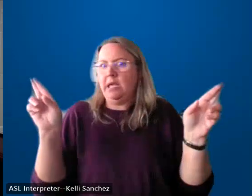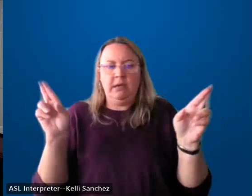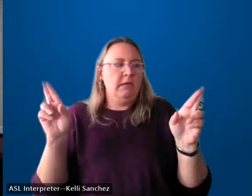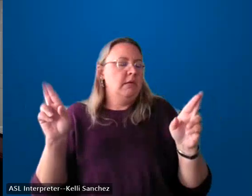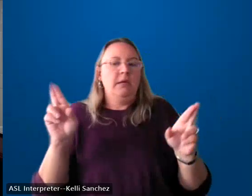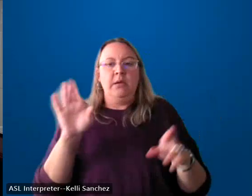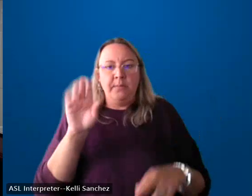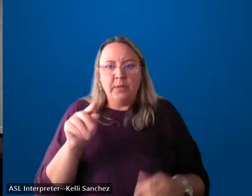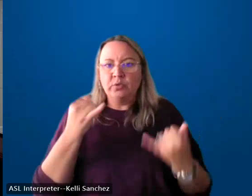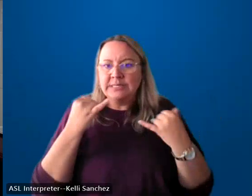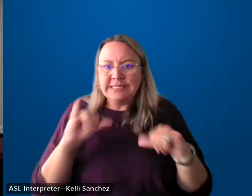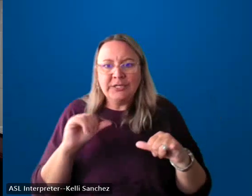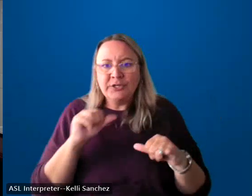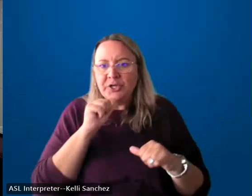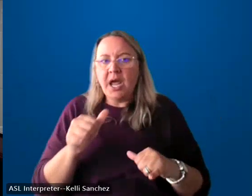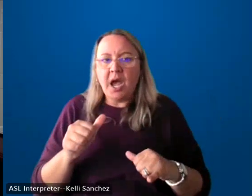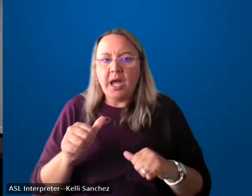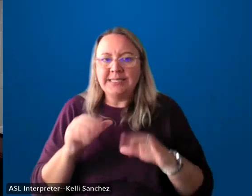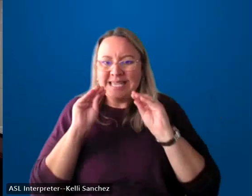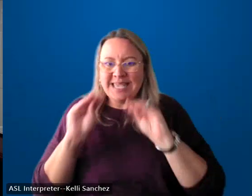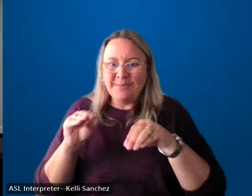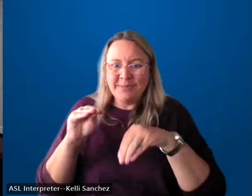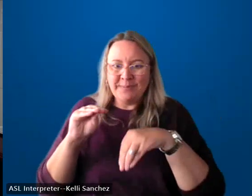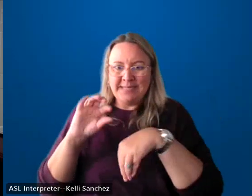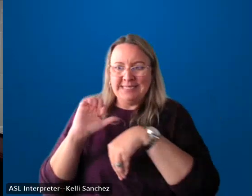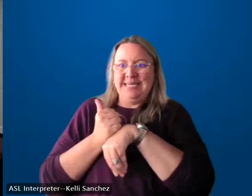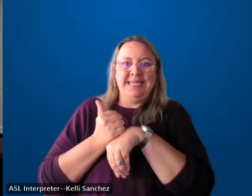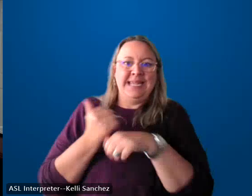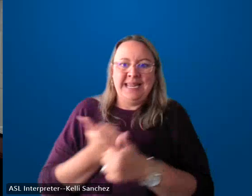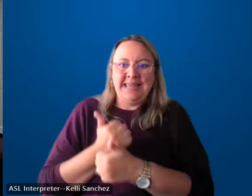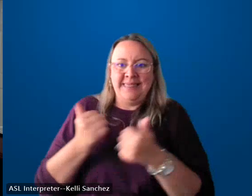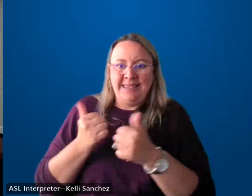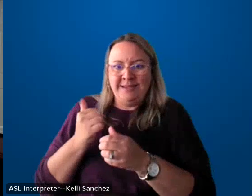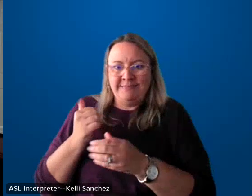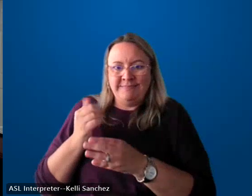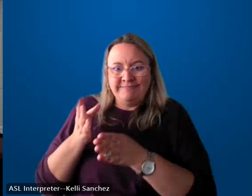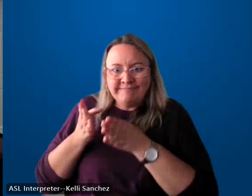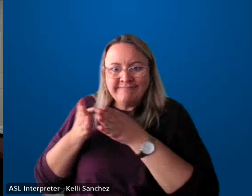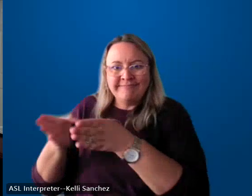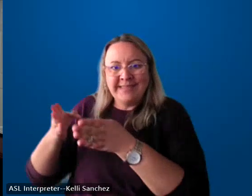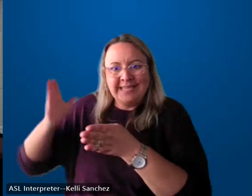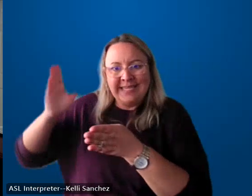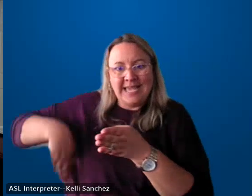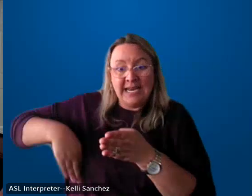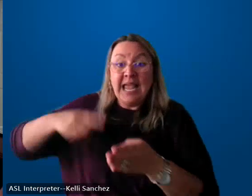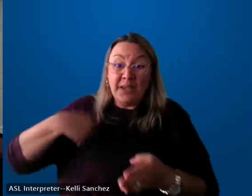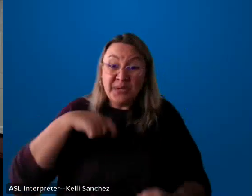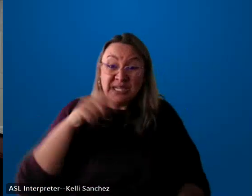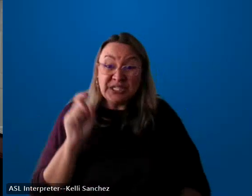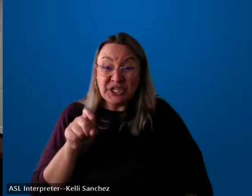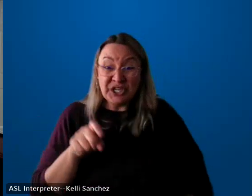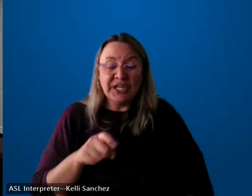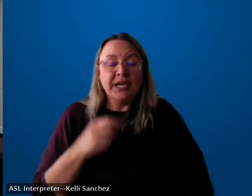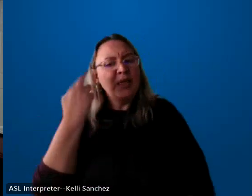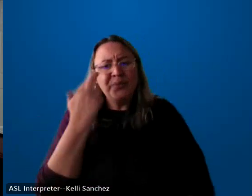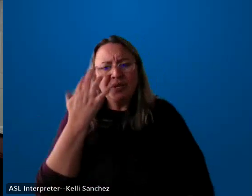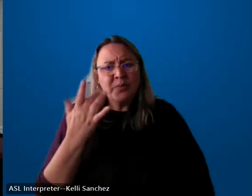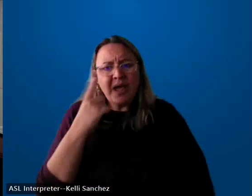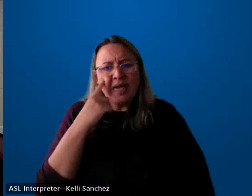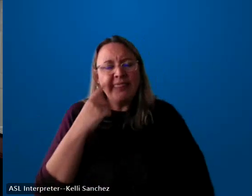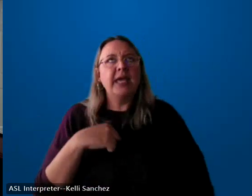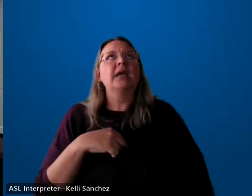we're still not implementing them in a way that we should. And a lot of that is because I would say,